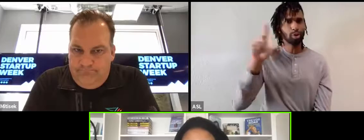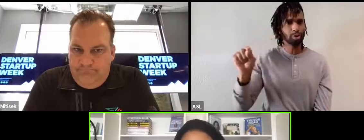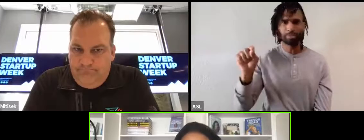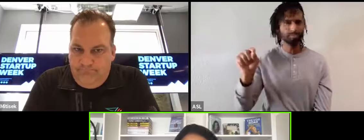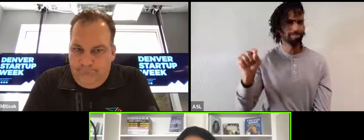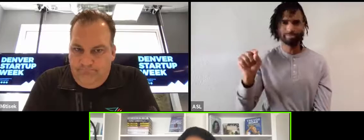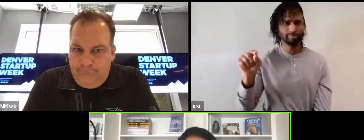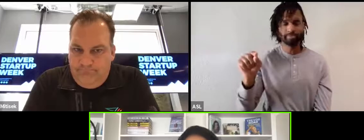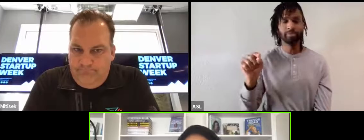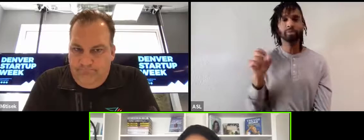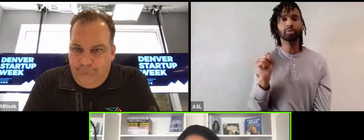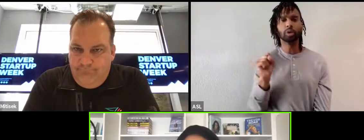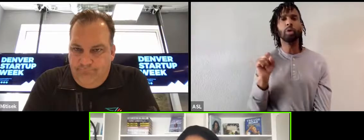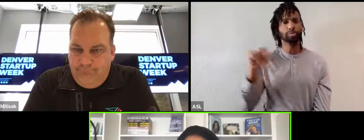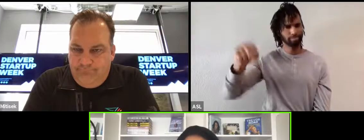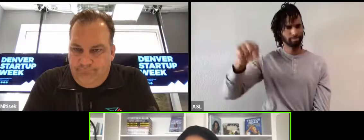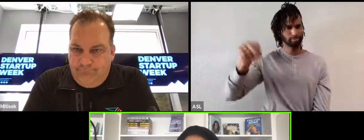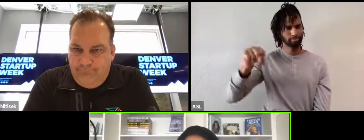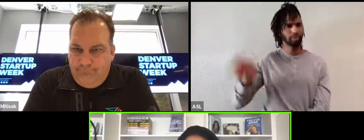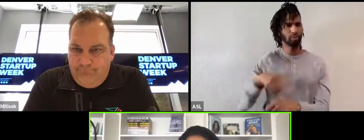So yes,